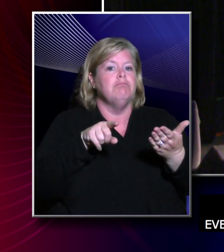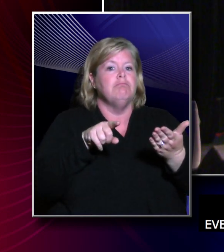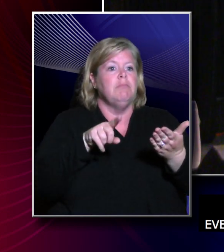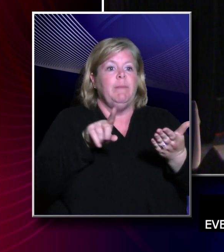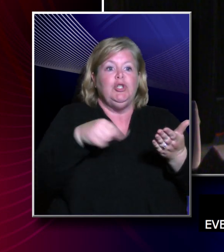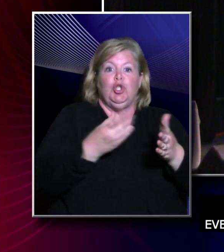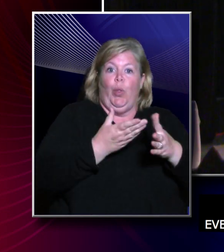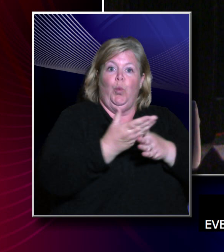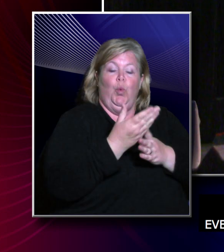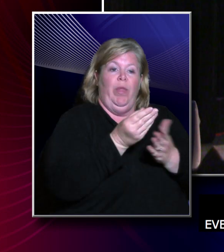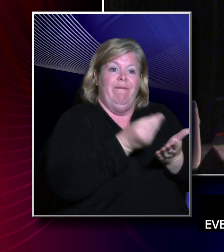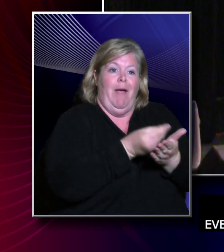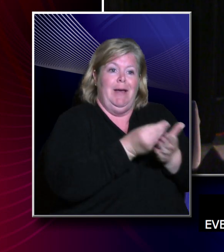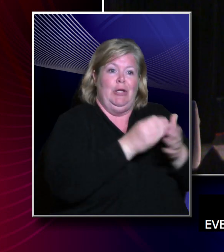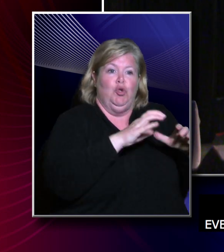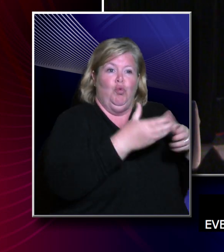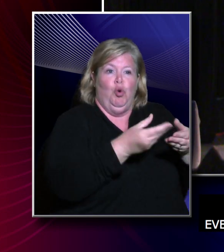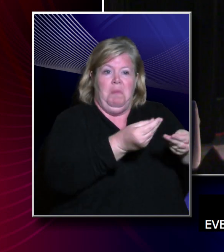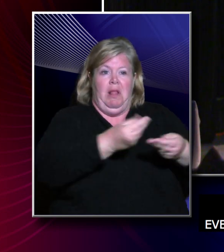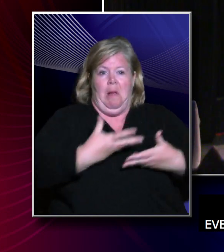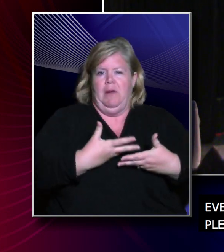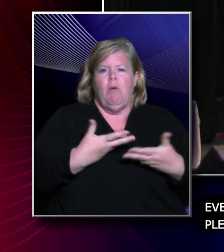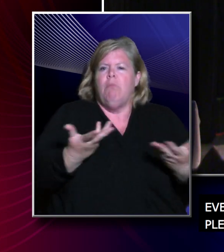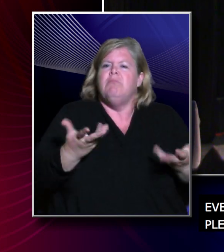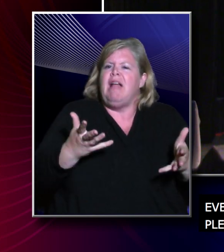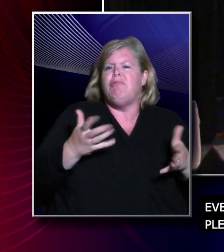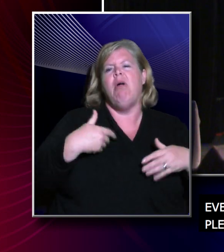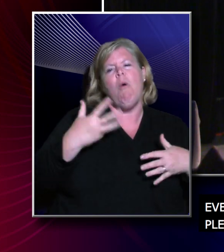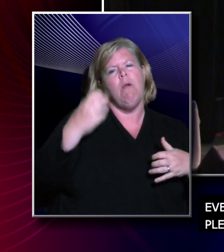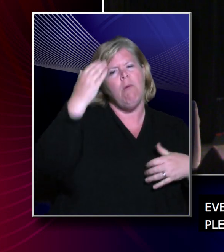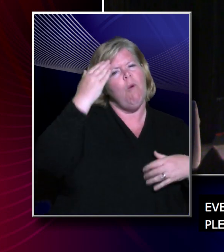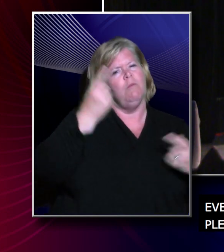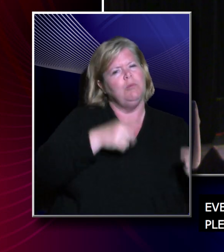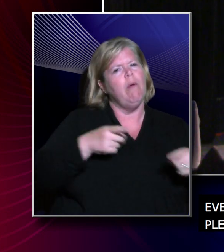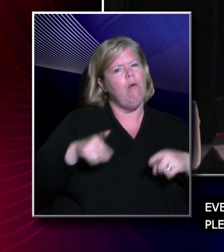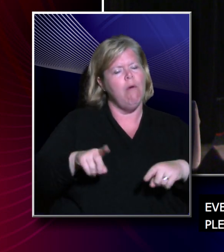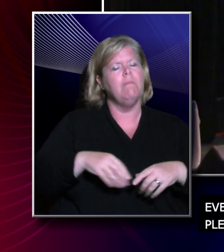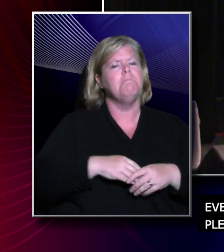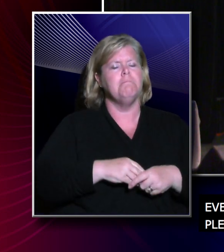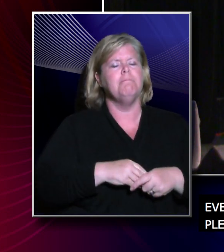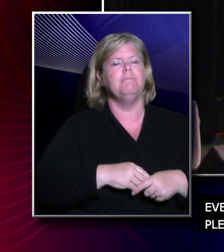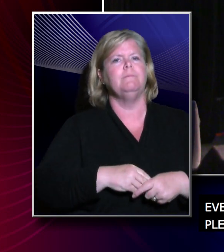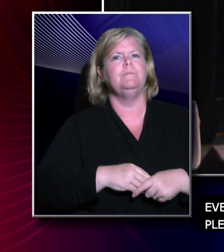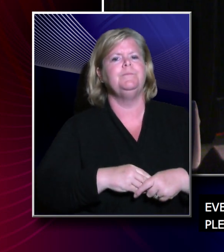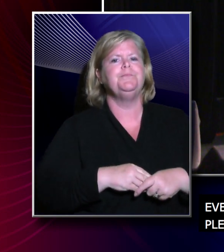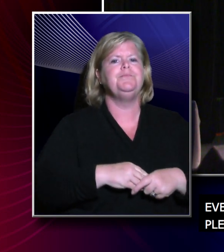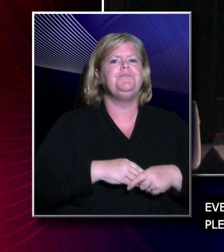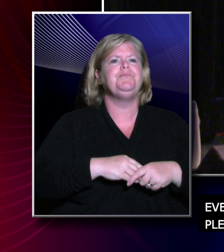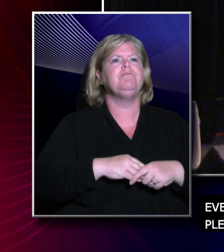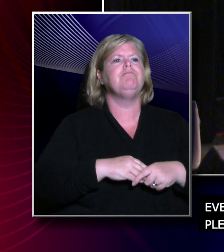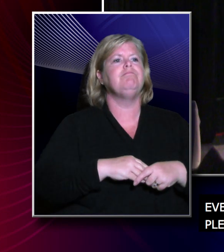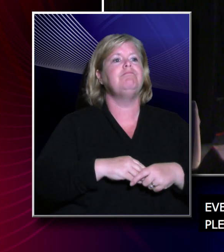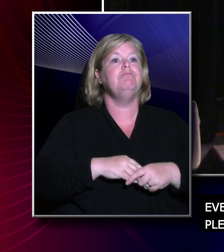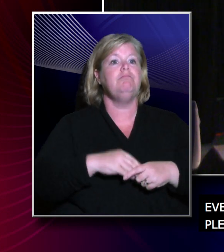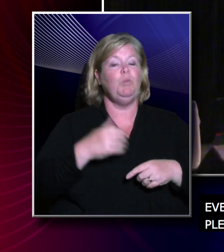be plenty good for me to know what's going on to approve. Do we have a